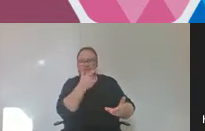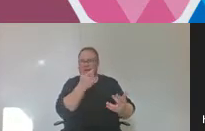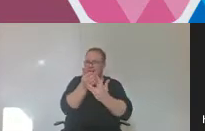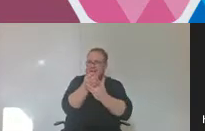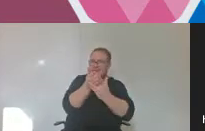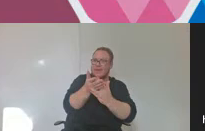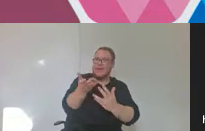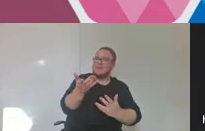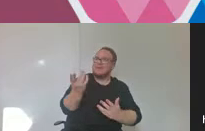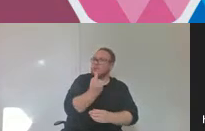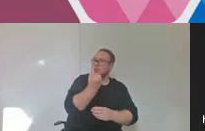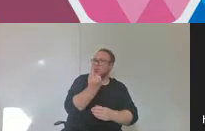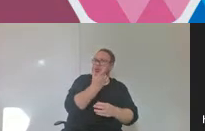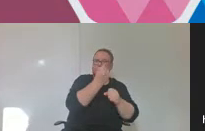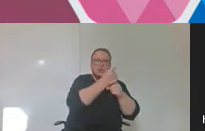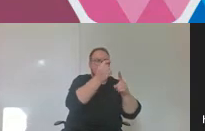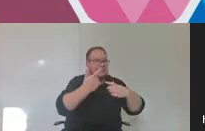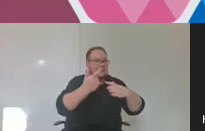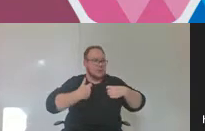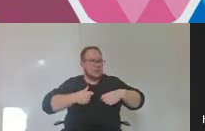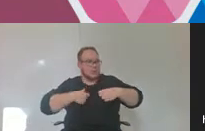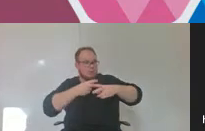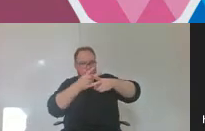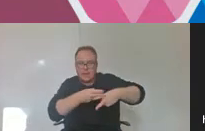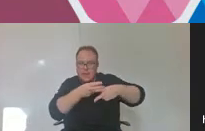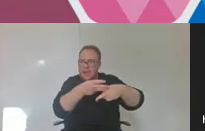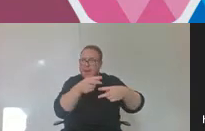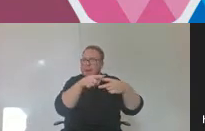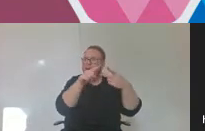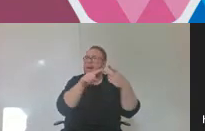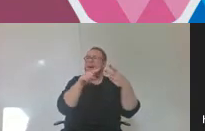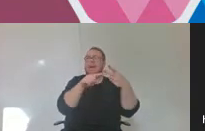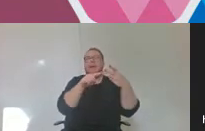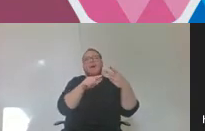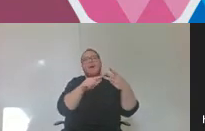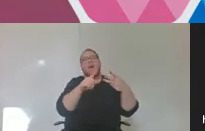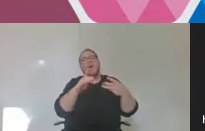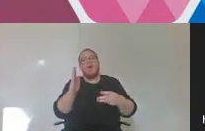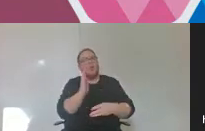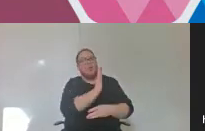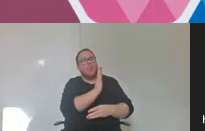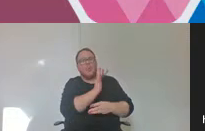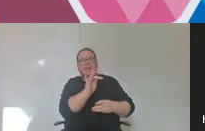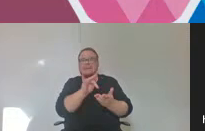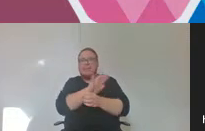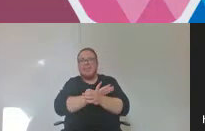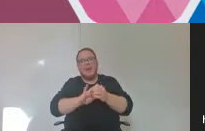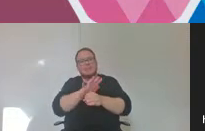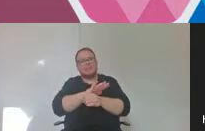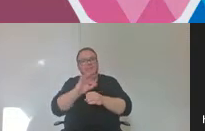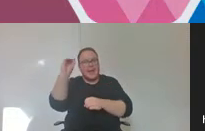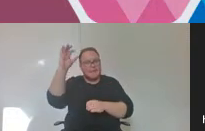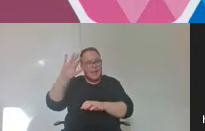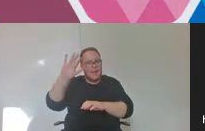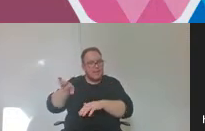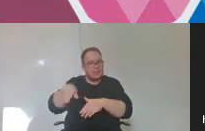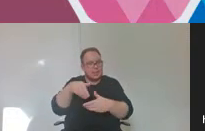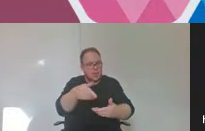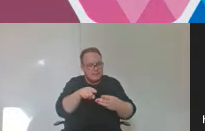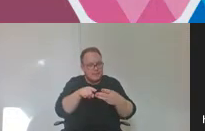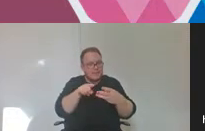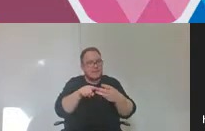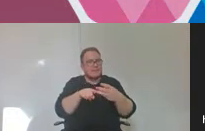care, particularly by the West Midlands Ambulance Service. And in essence, this is about the team